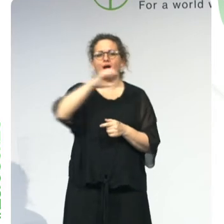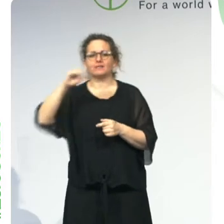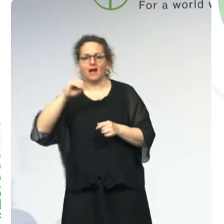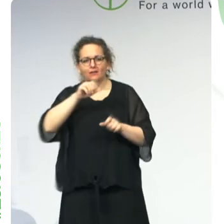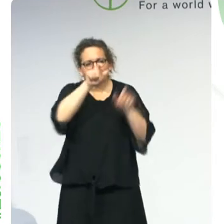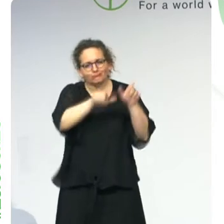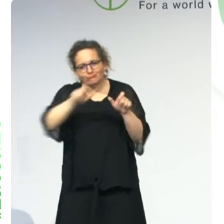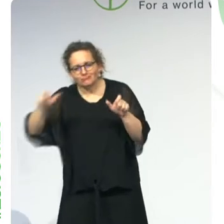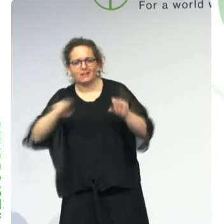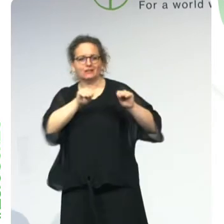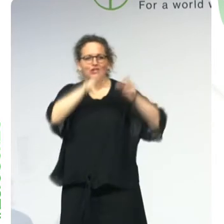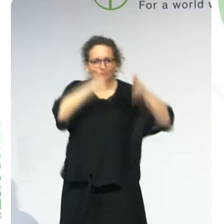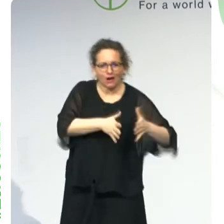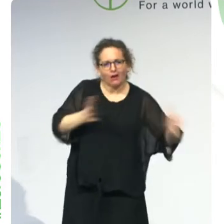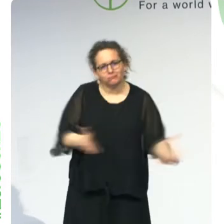year.